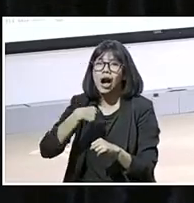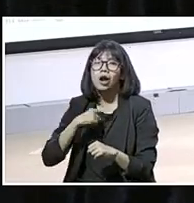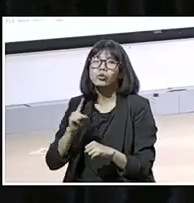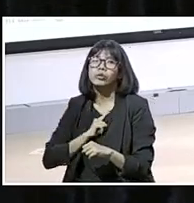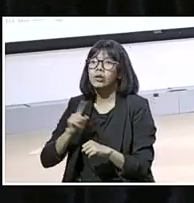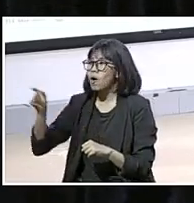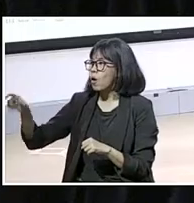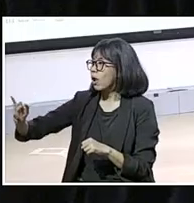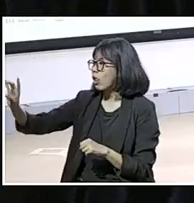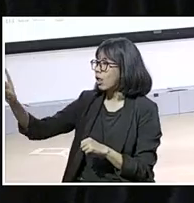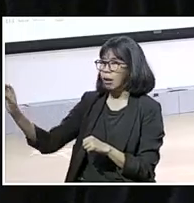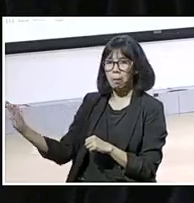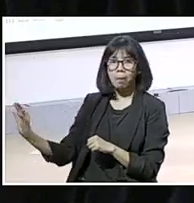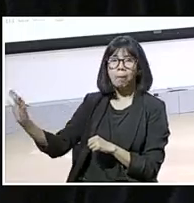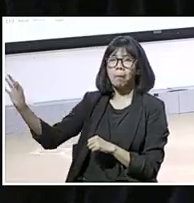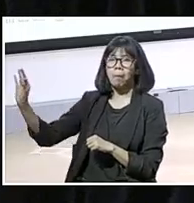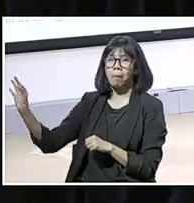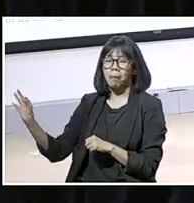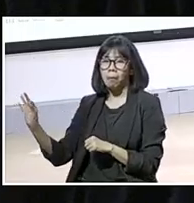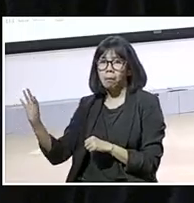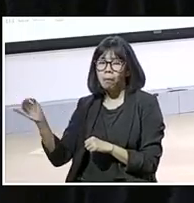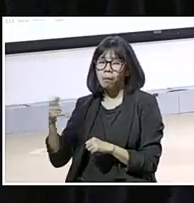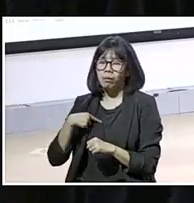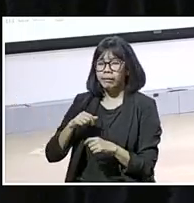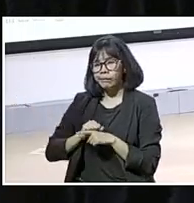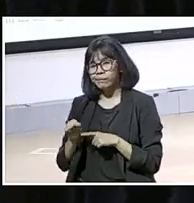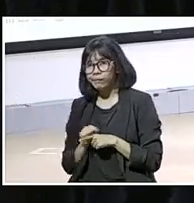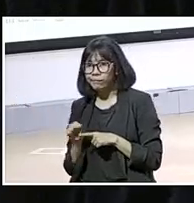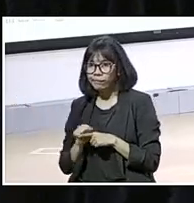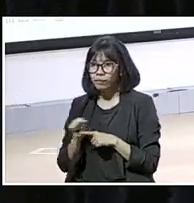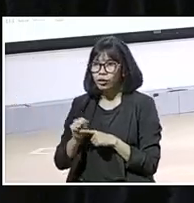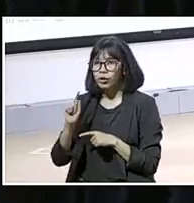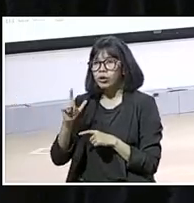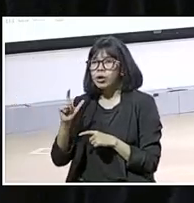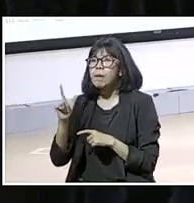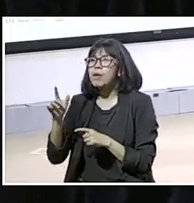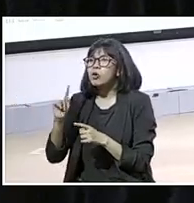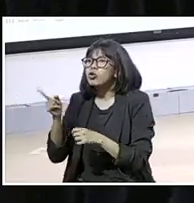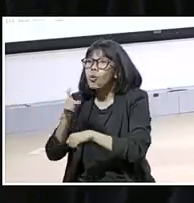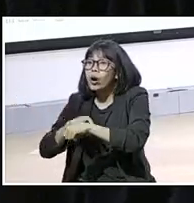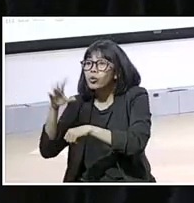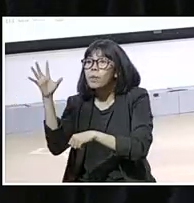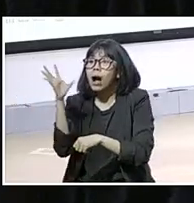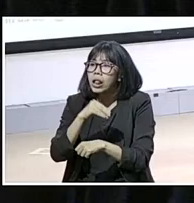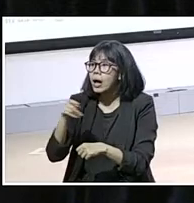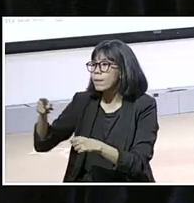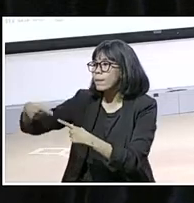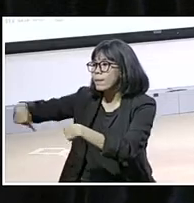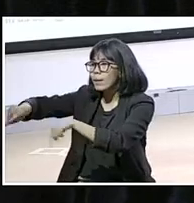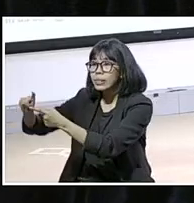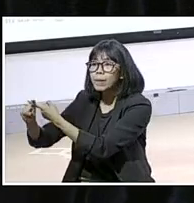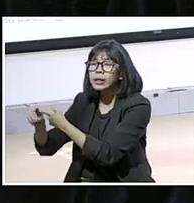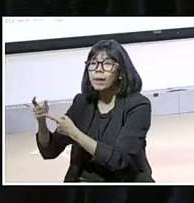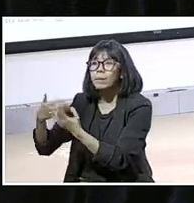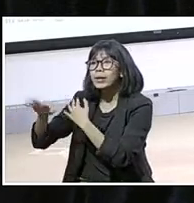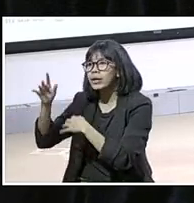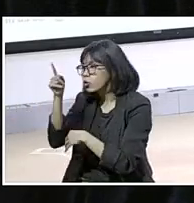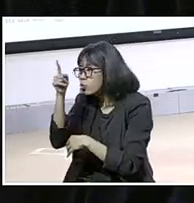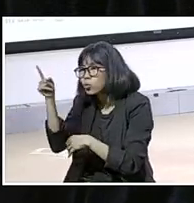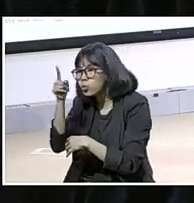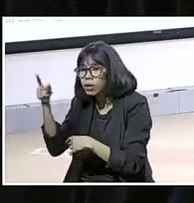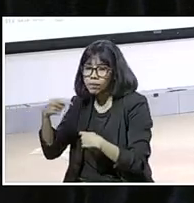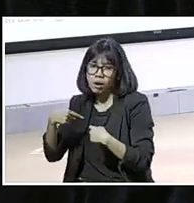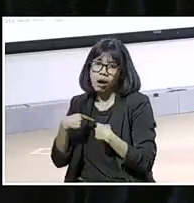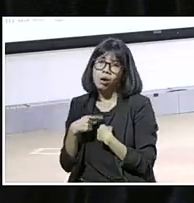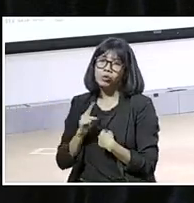doing that because they were either out late at night at the club or they just didn't have the fortitude to